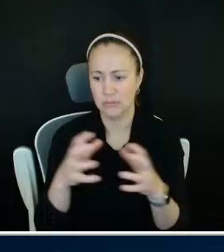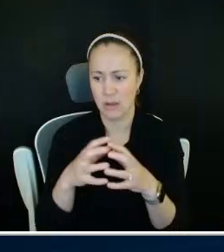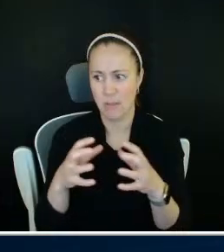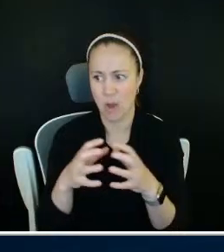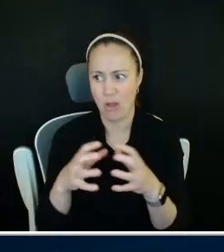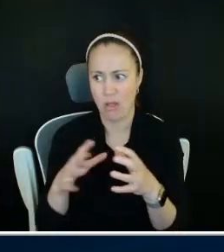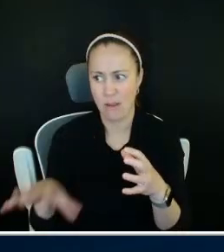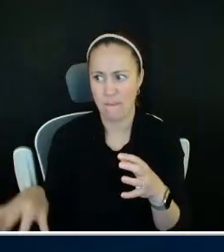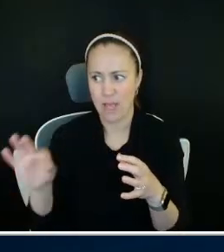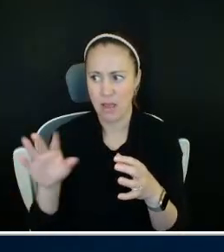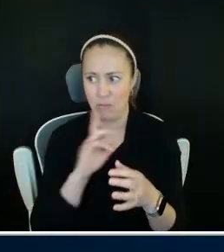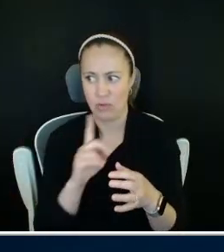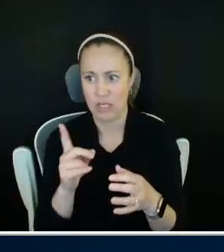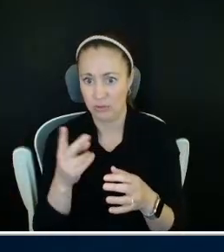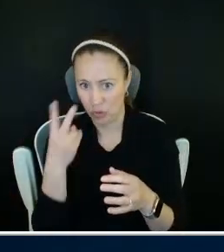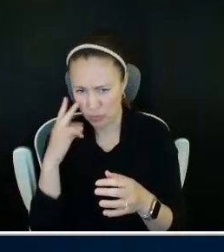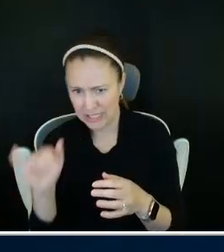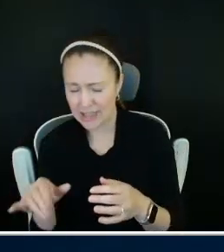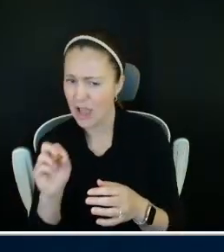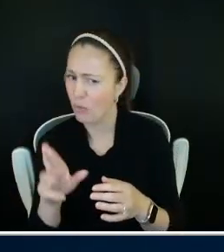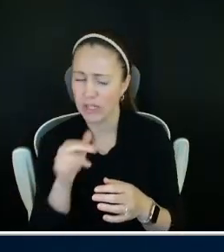are you seeing less and less of that?